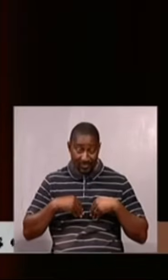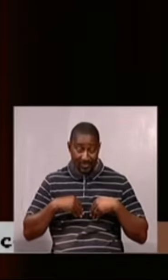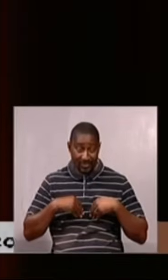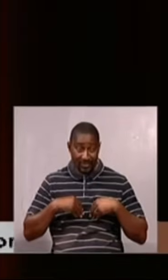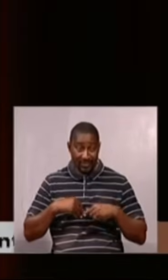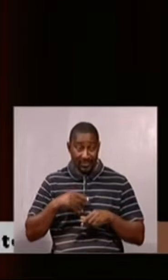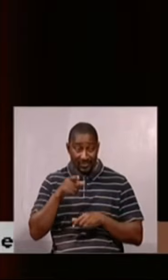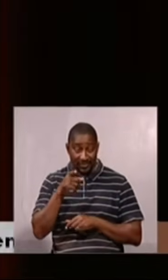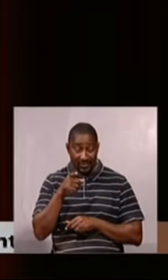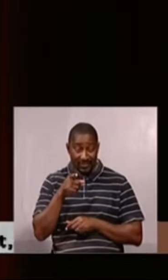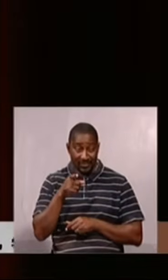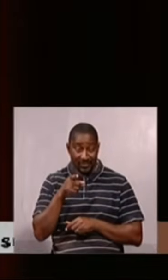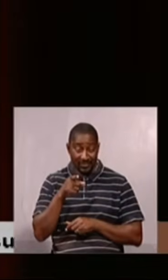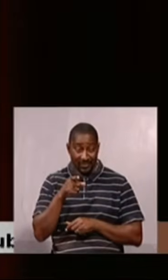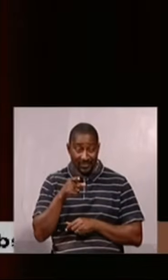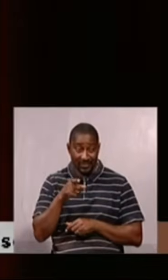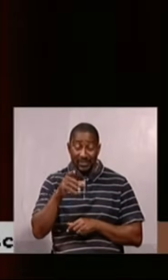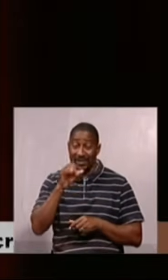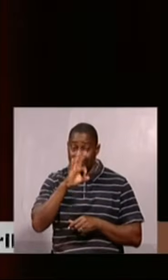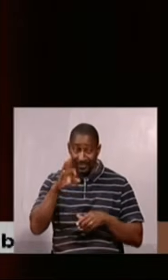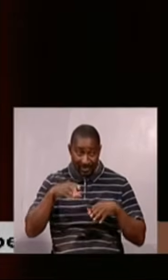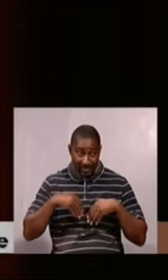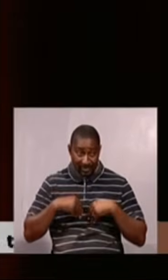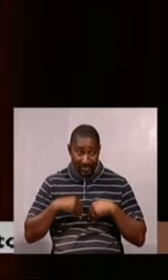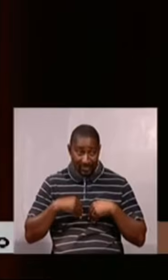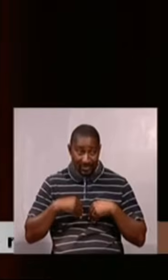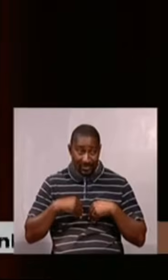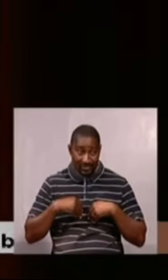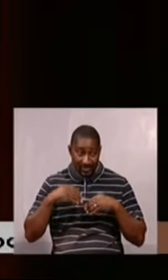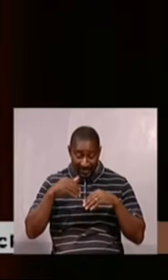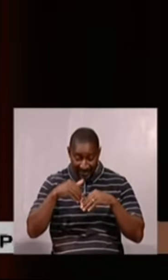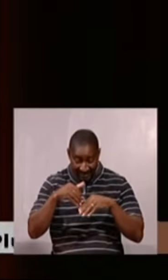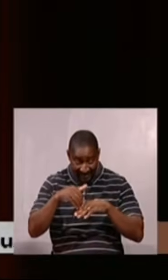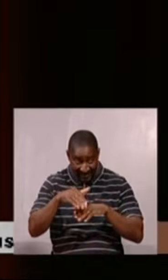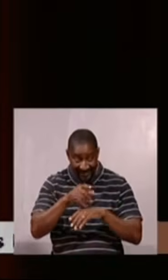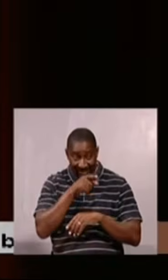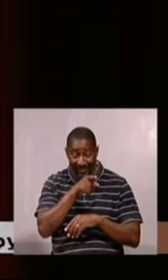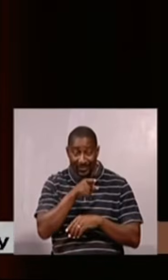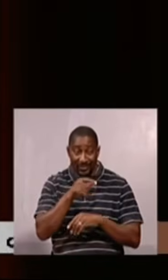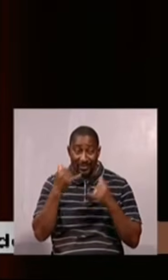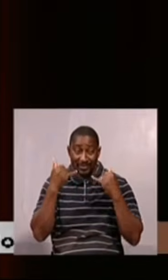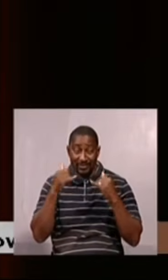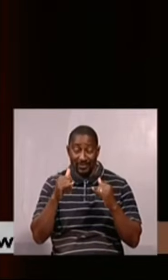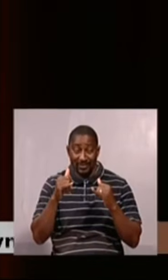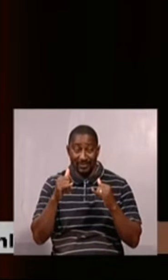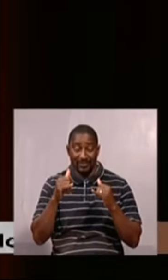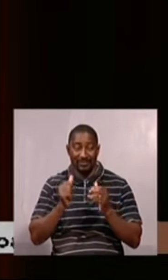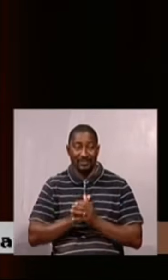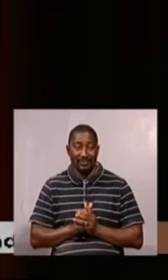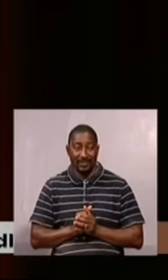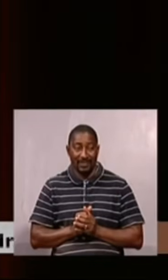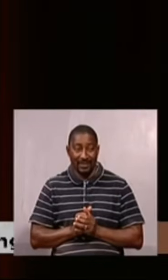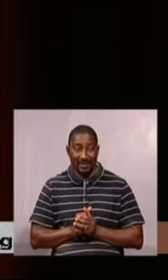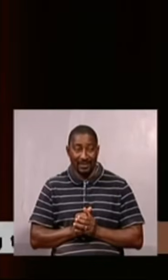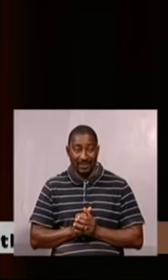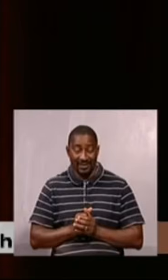triggers it, exactly like Graham said, the moment you accept this, it sends all sorts of information that immediately gives them the right to do anything with